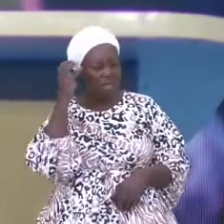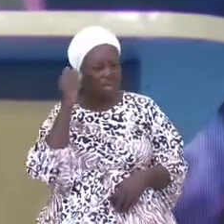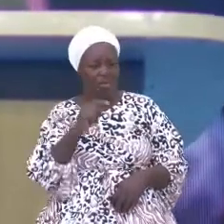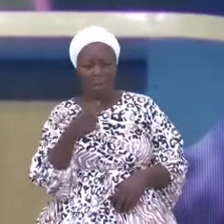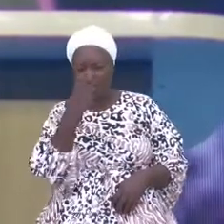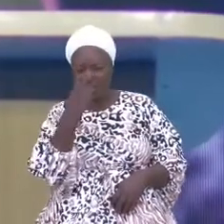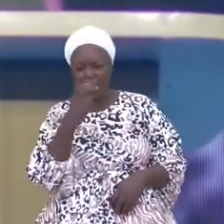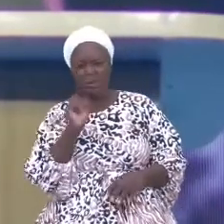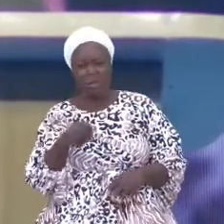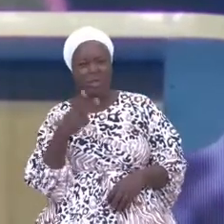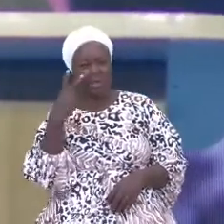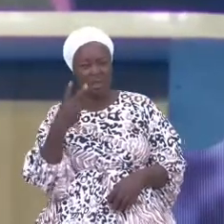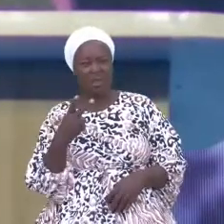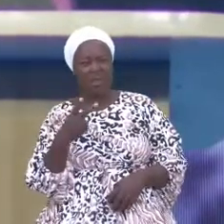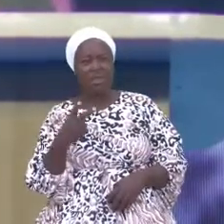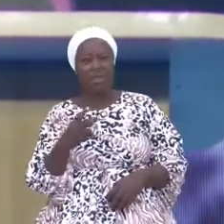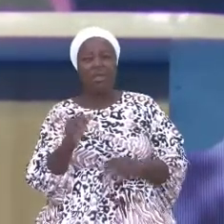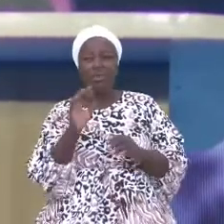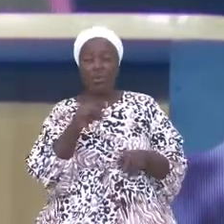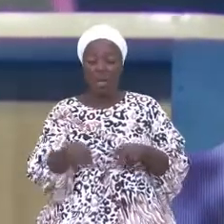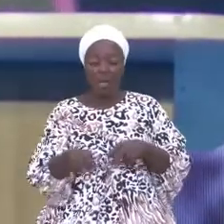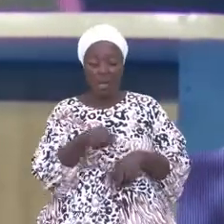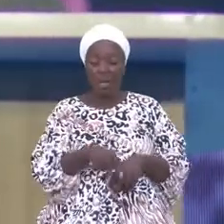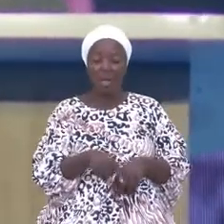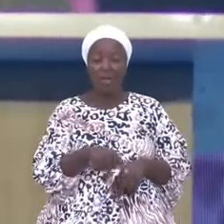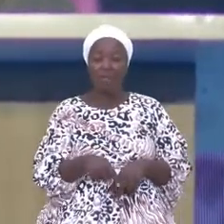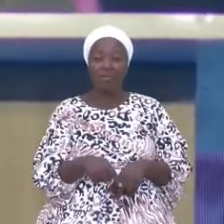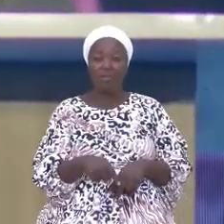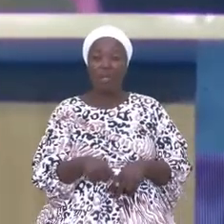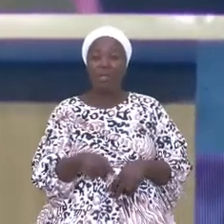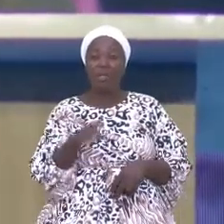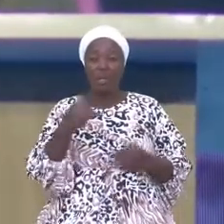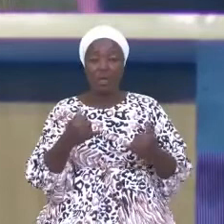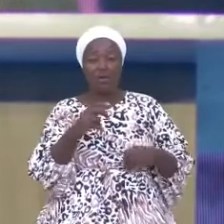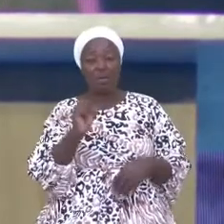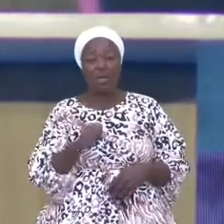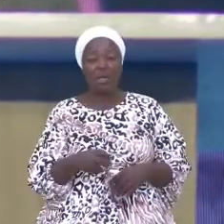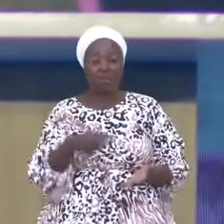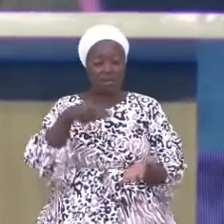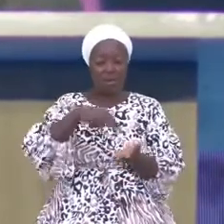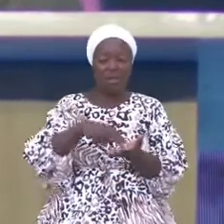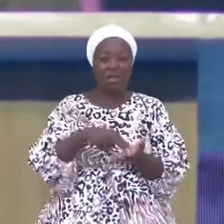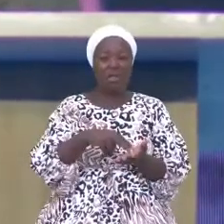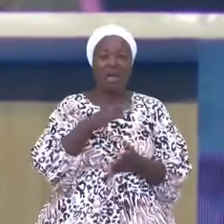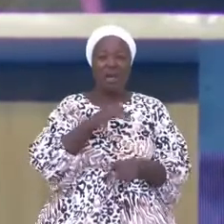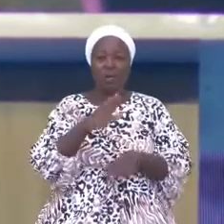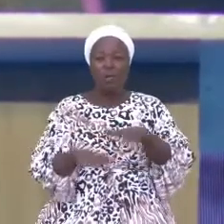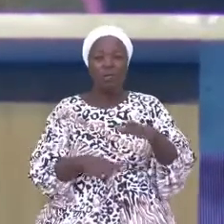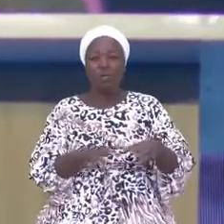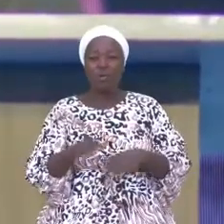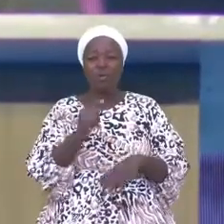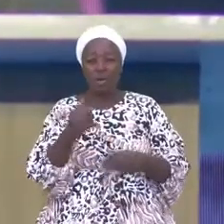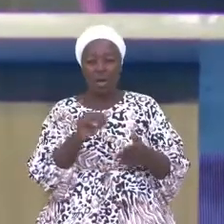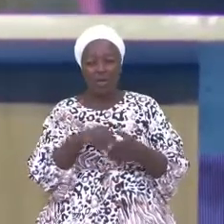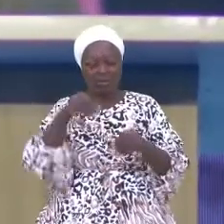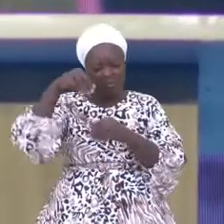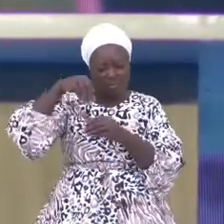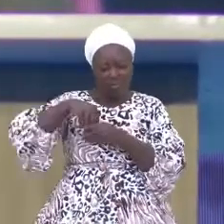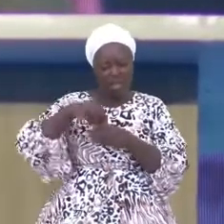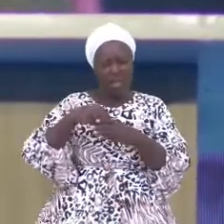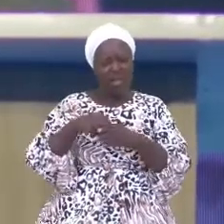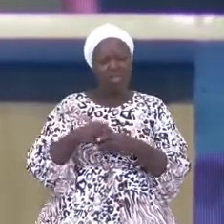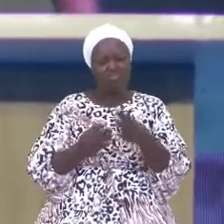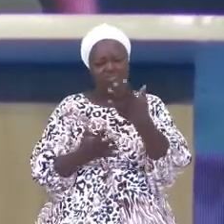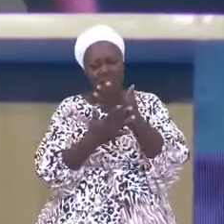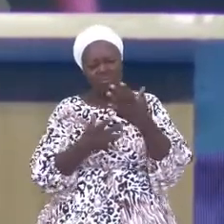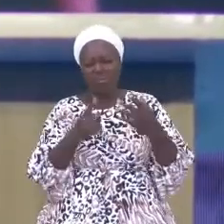blind, now you can see. You were lame, now you can rise up and walk. You had internal bleeding, internal problem. The